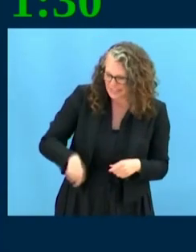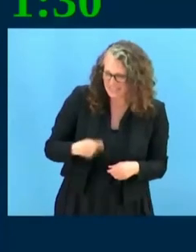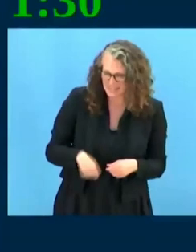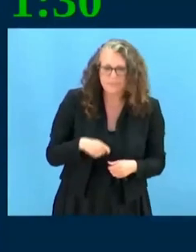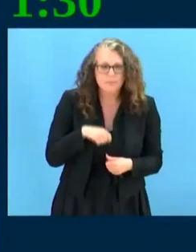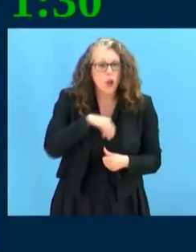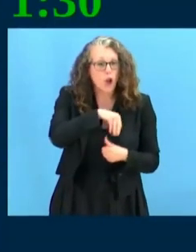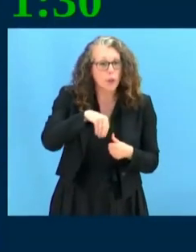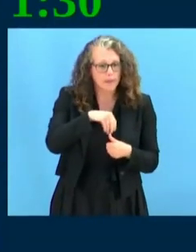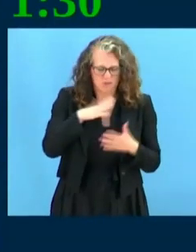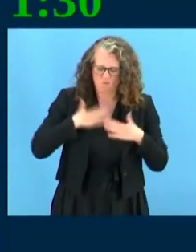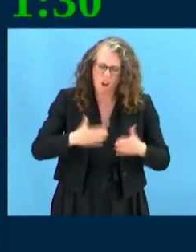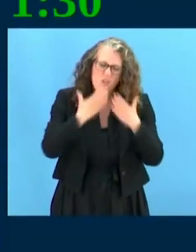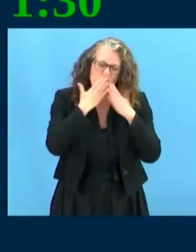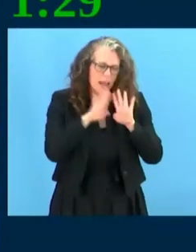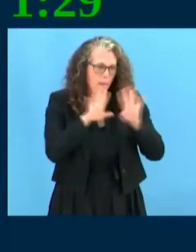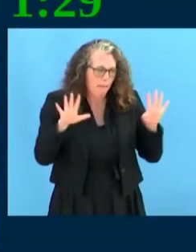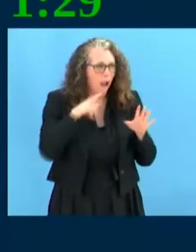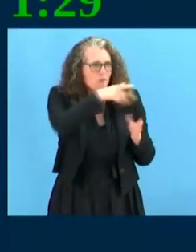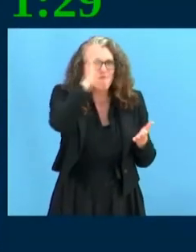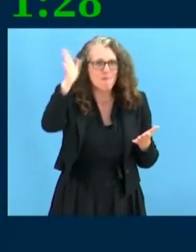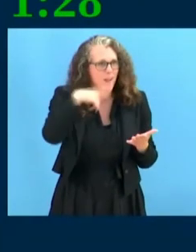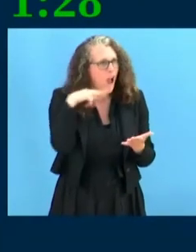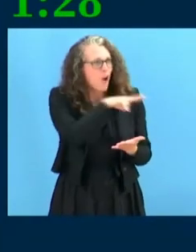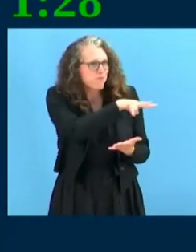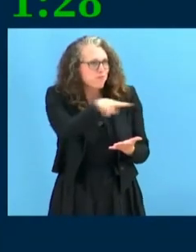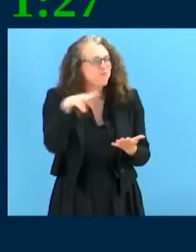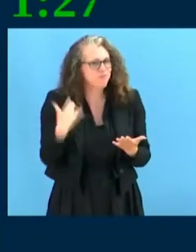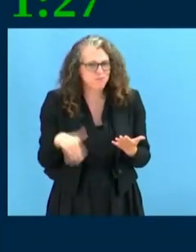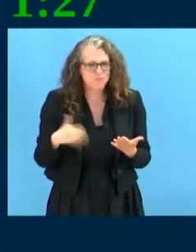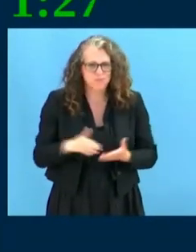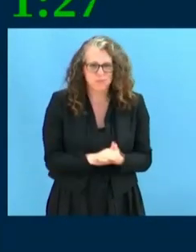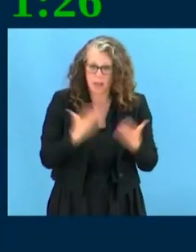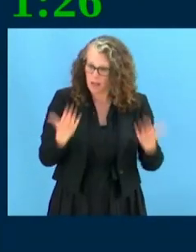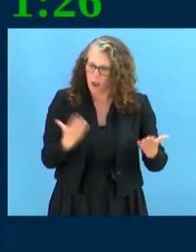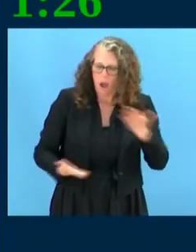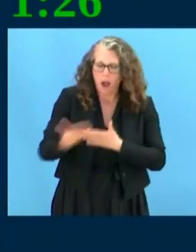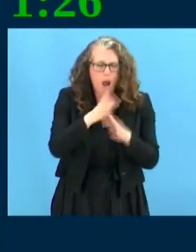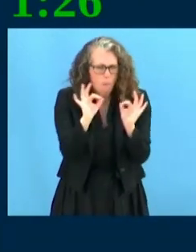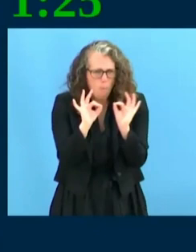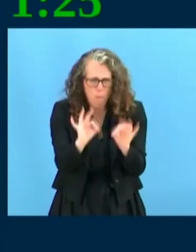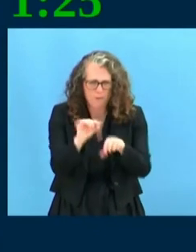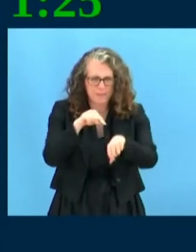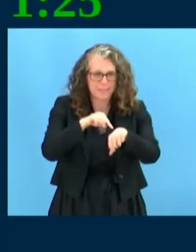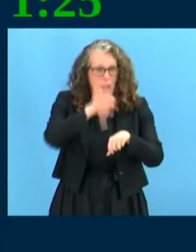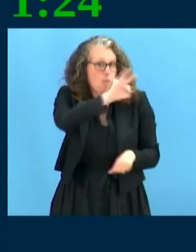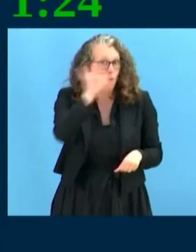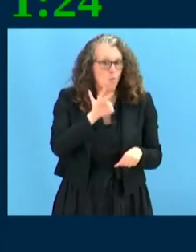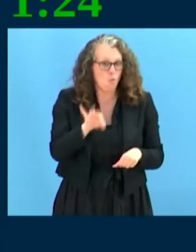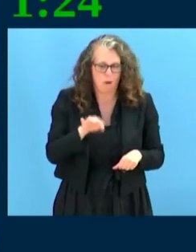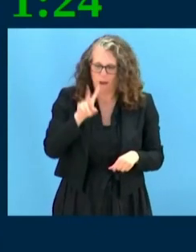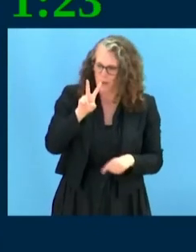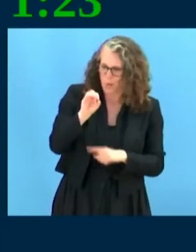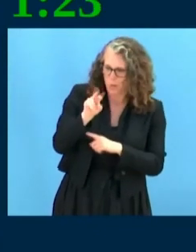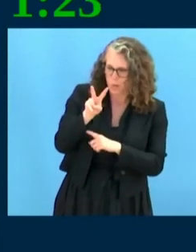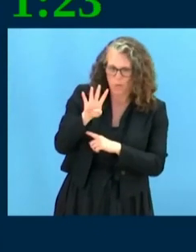interactive dialogues and panel discussions were also addressed to the human rights situation in individual countries. The permanent representation of Eastern